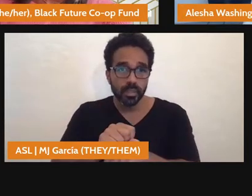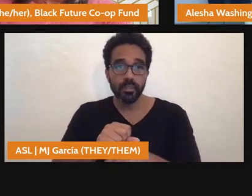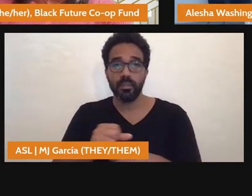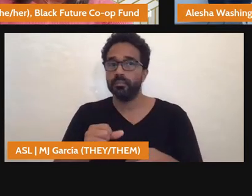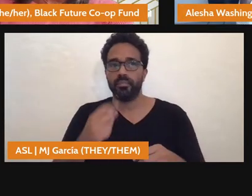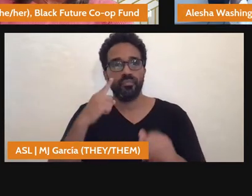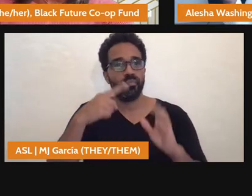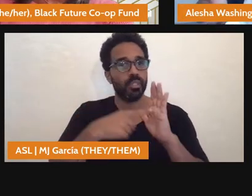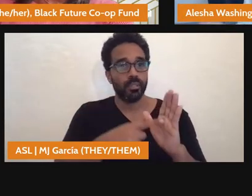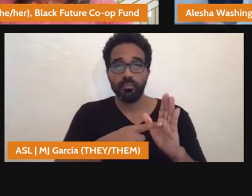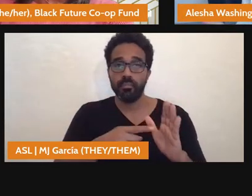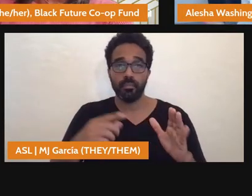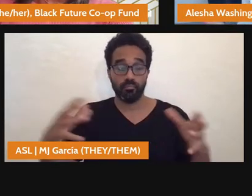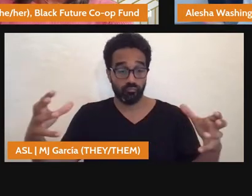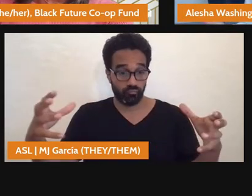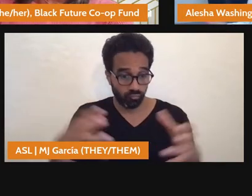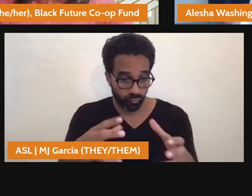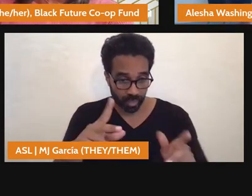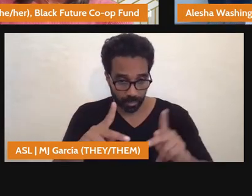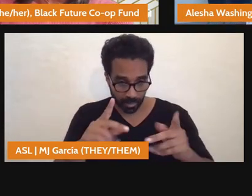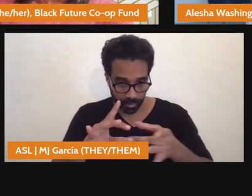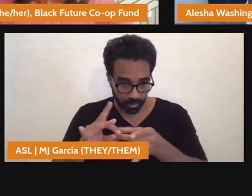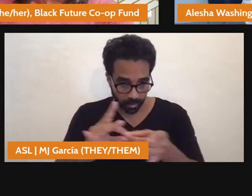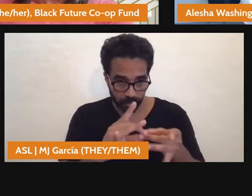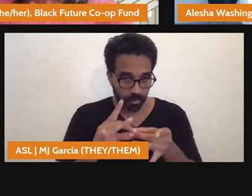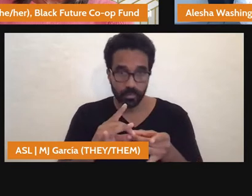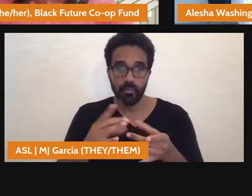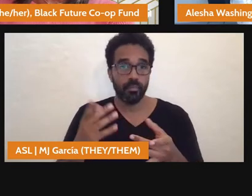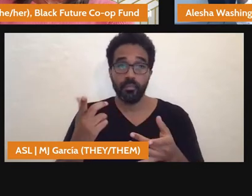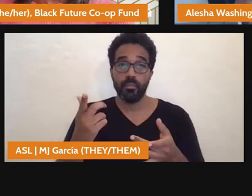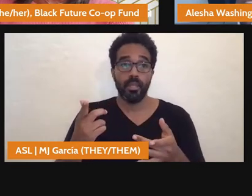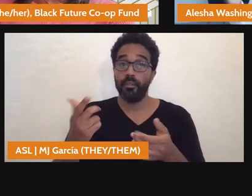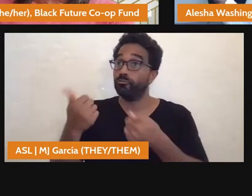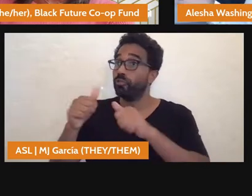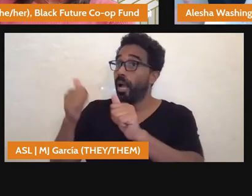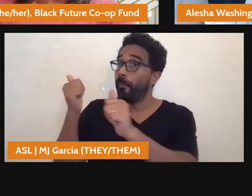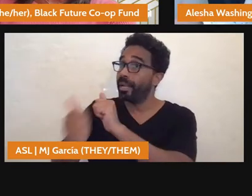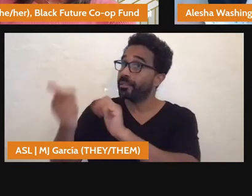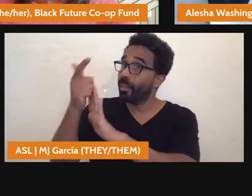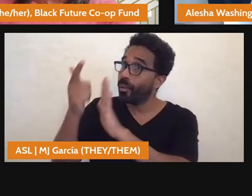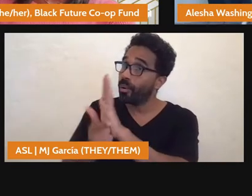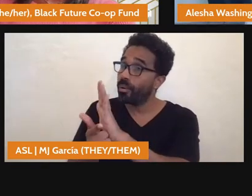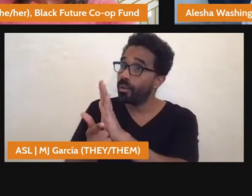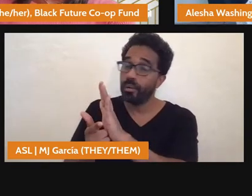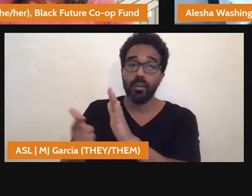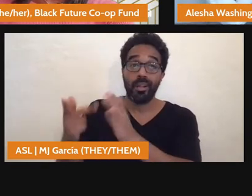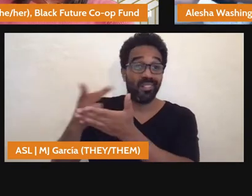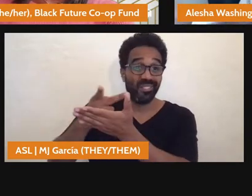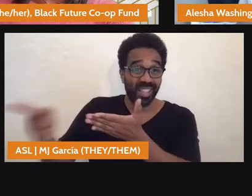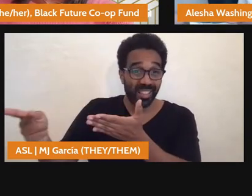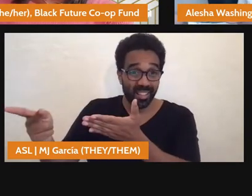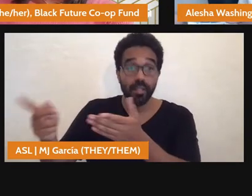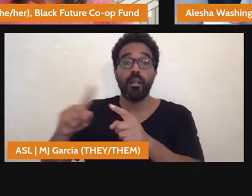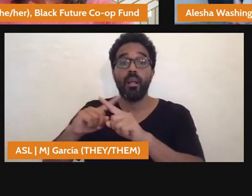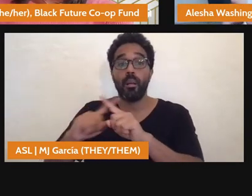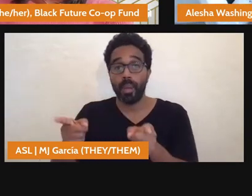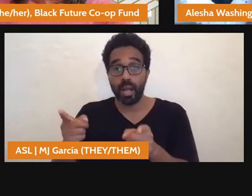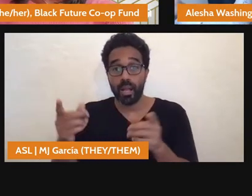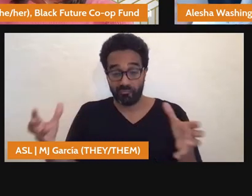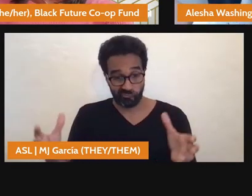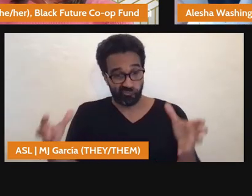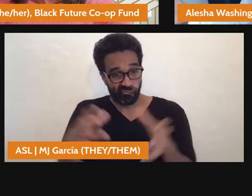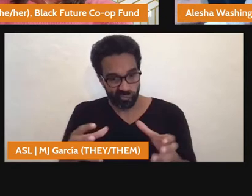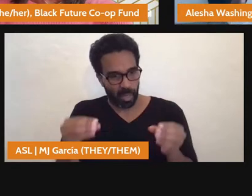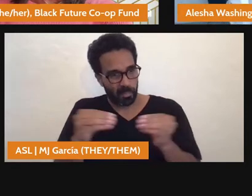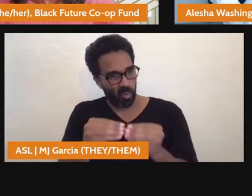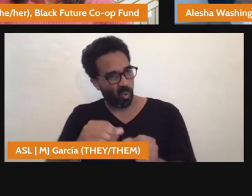that legislation, lost on the legislation, but like maybe we built a stronger coalition. So next cycle we came back and we actually